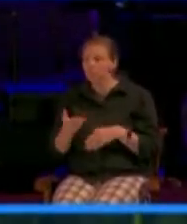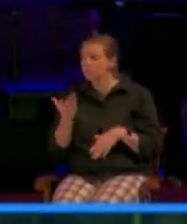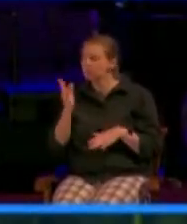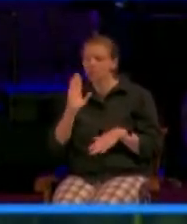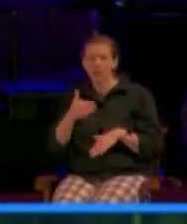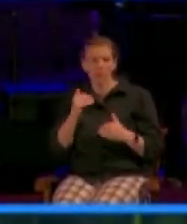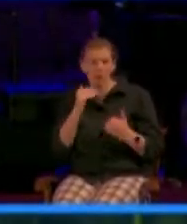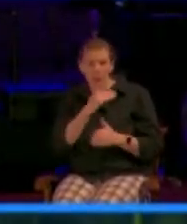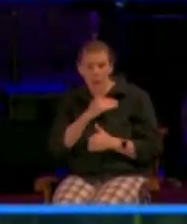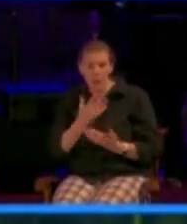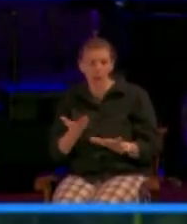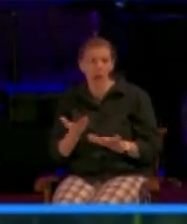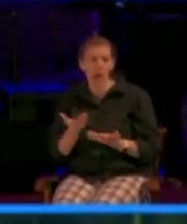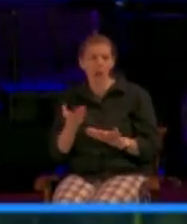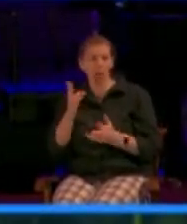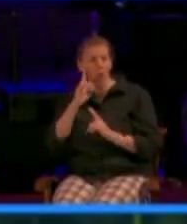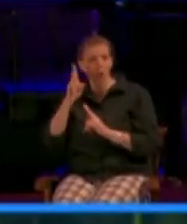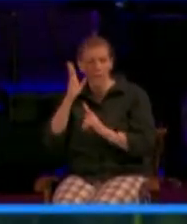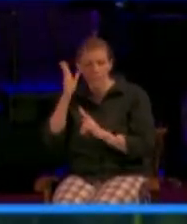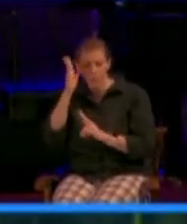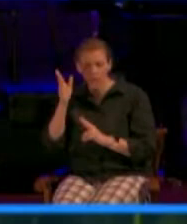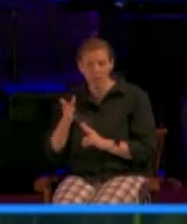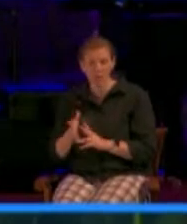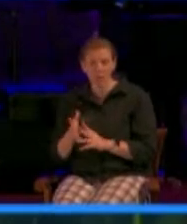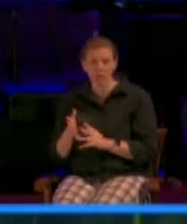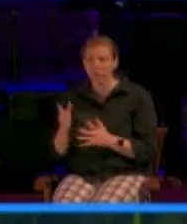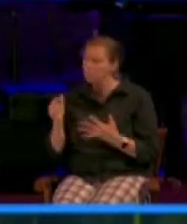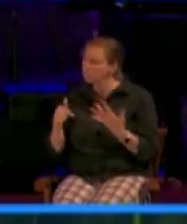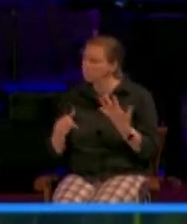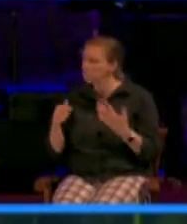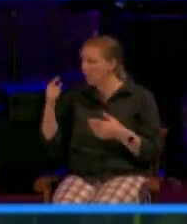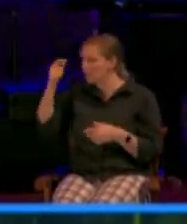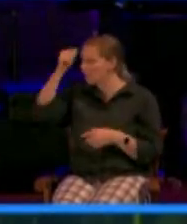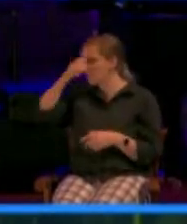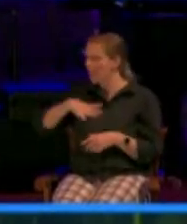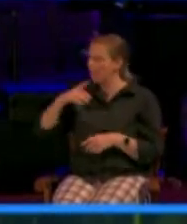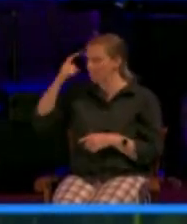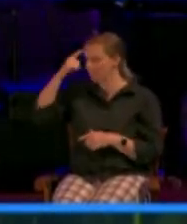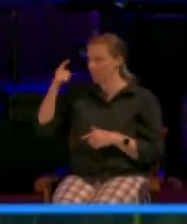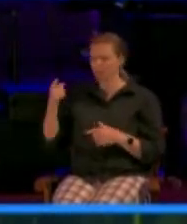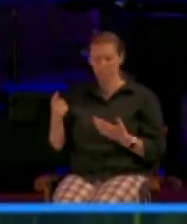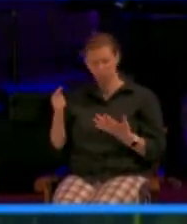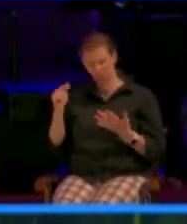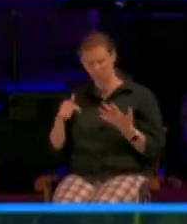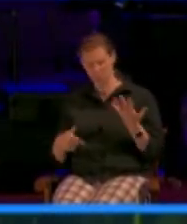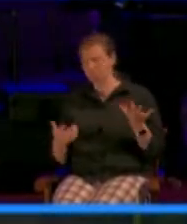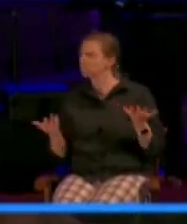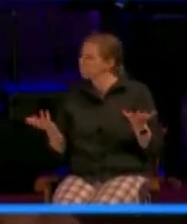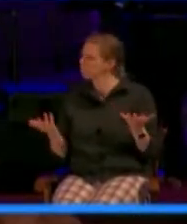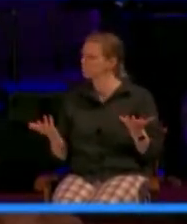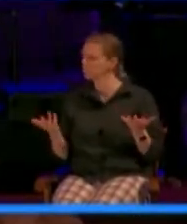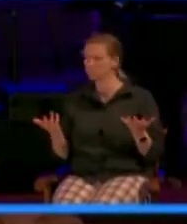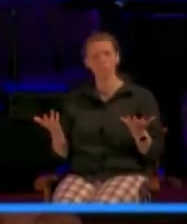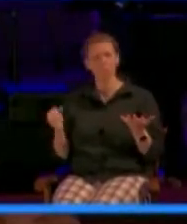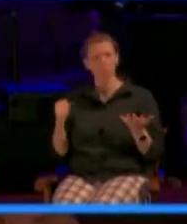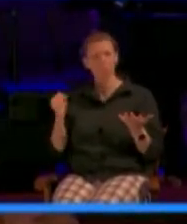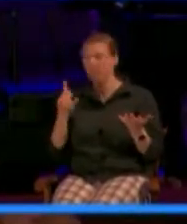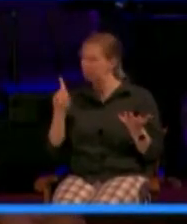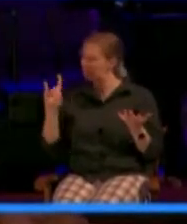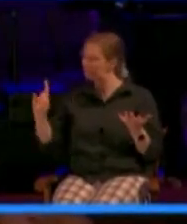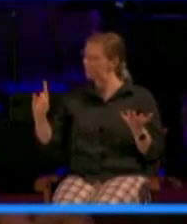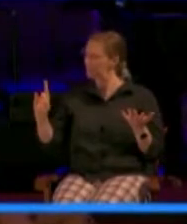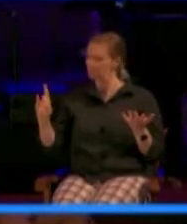truth, or he thinks he's telling the truth. And I'm going to tell you, there's nothing to indicate he's an outright liar. He's not trying to